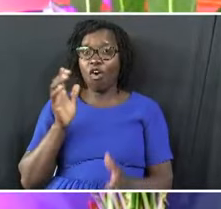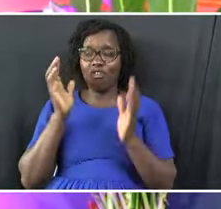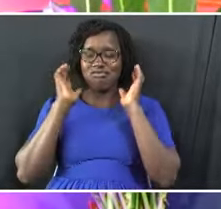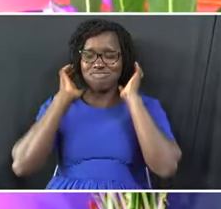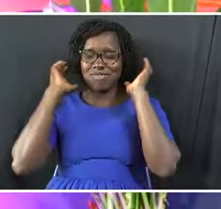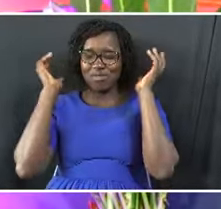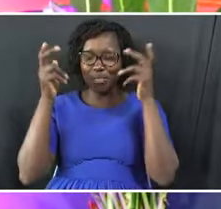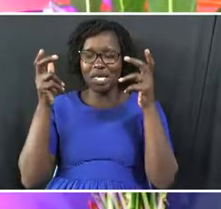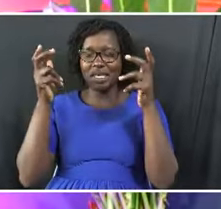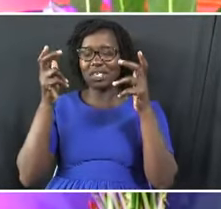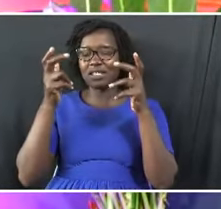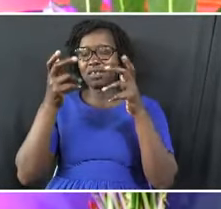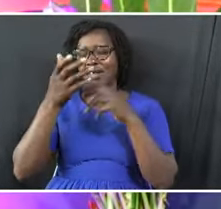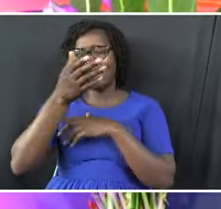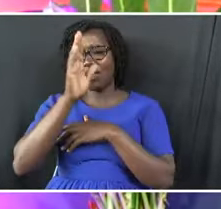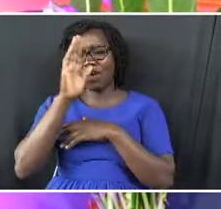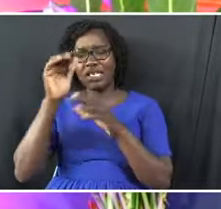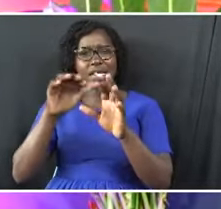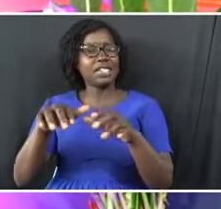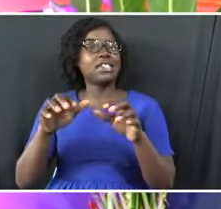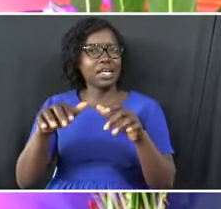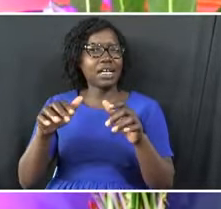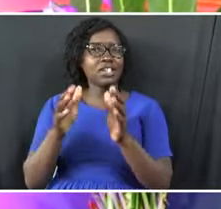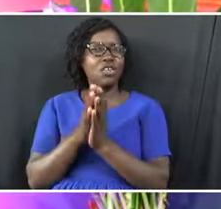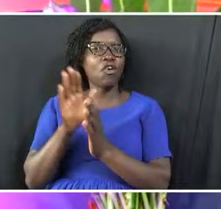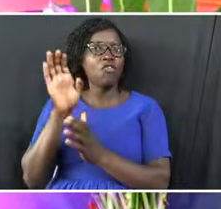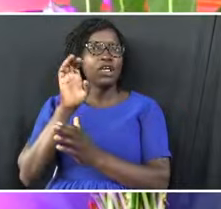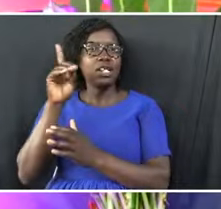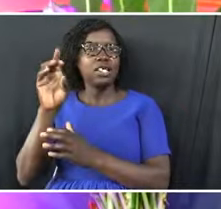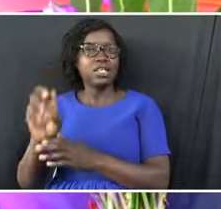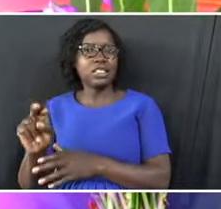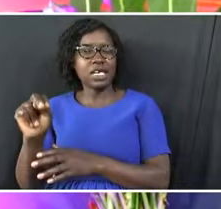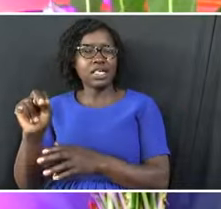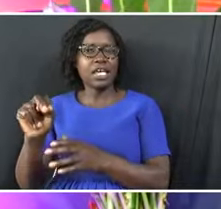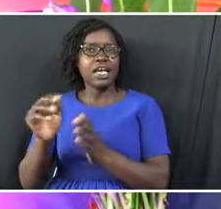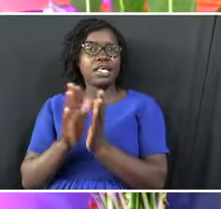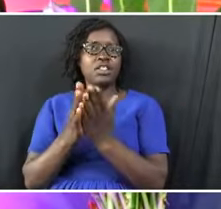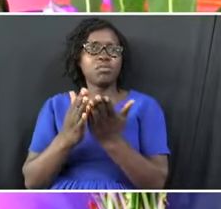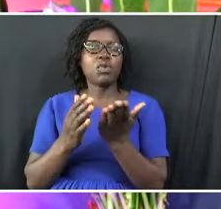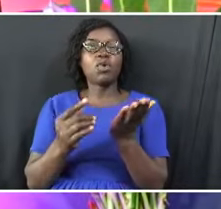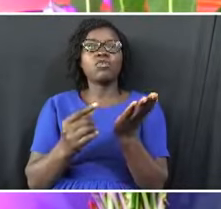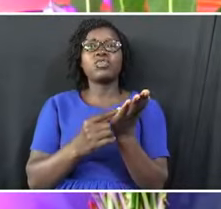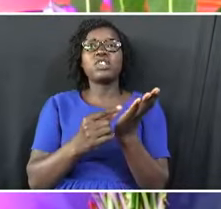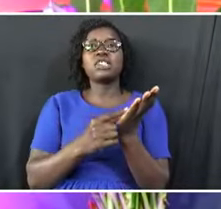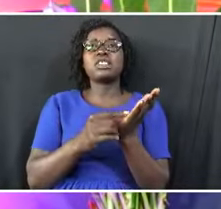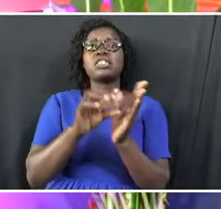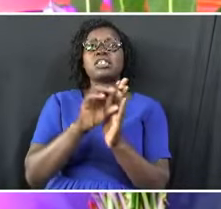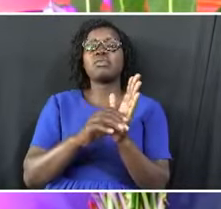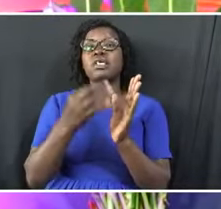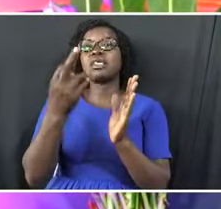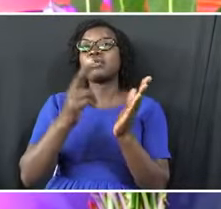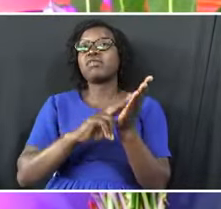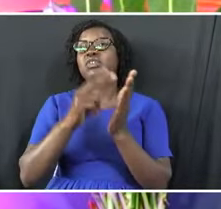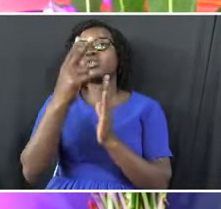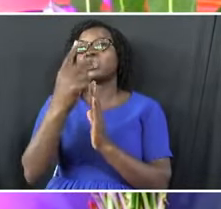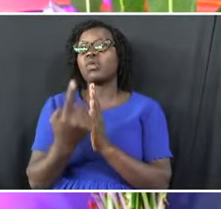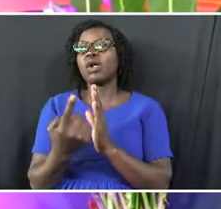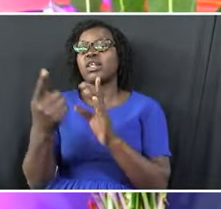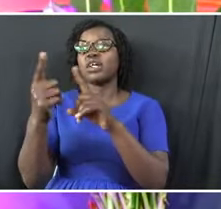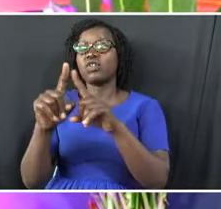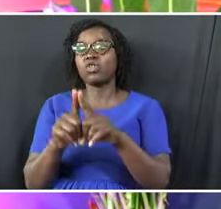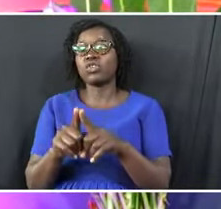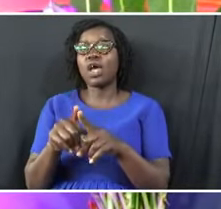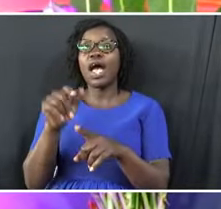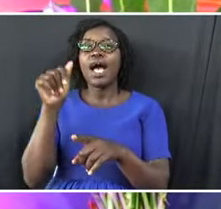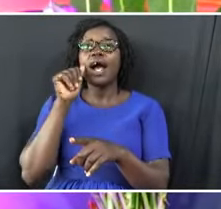in the Garden of Eden, according to the book of Genesis chapter 3 and verse 21, which says also, "For Adam and